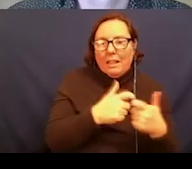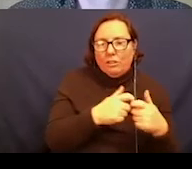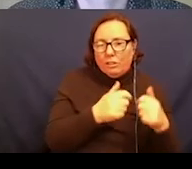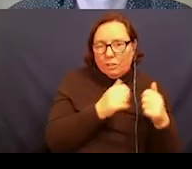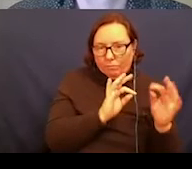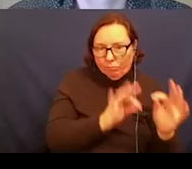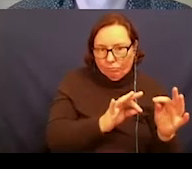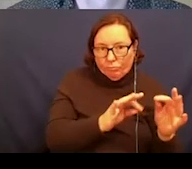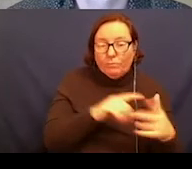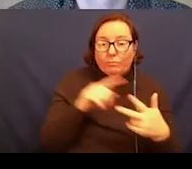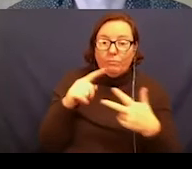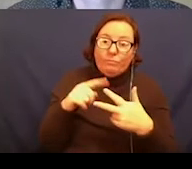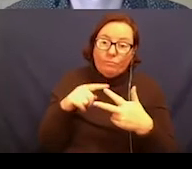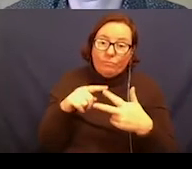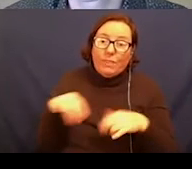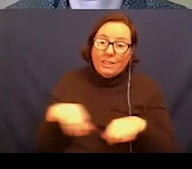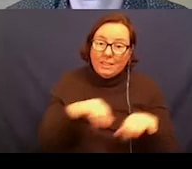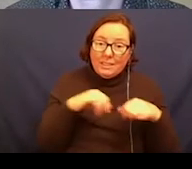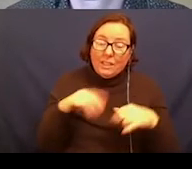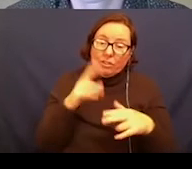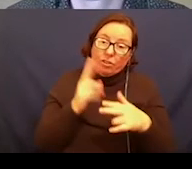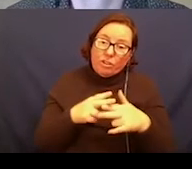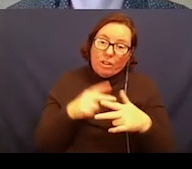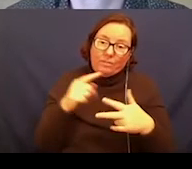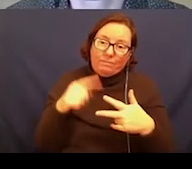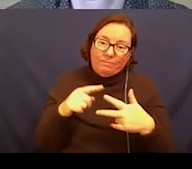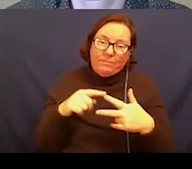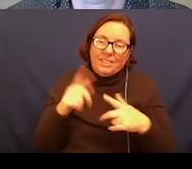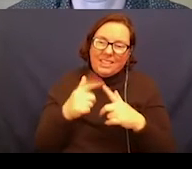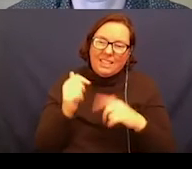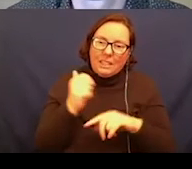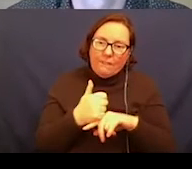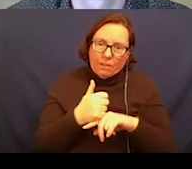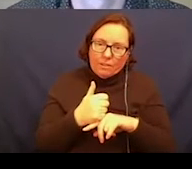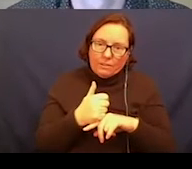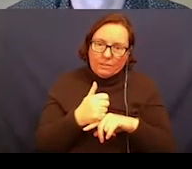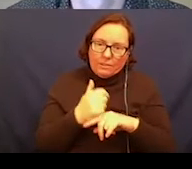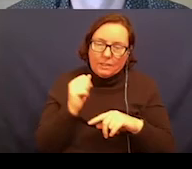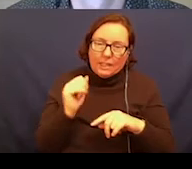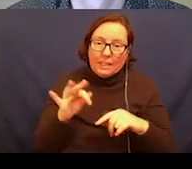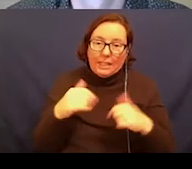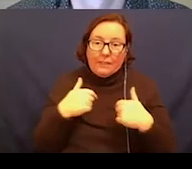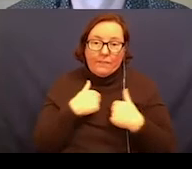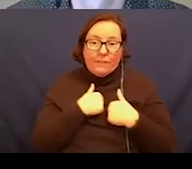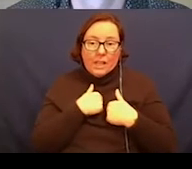The standard product is also referred to as the default product